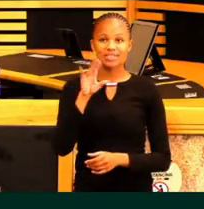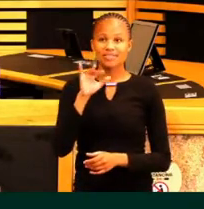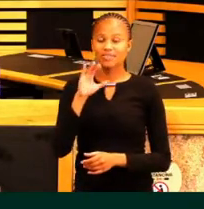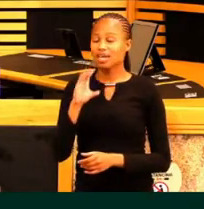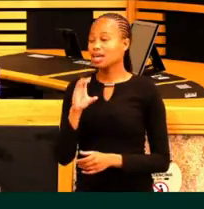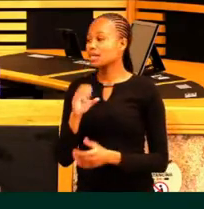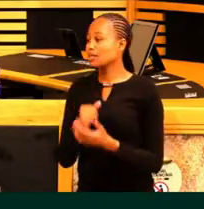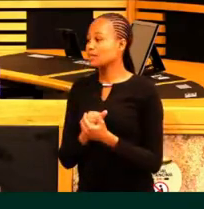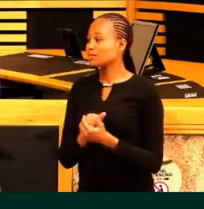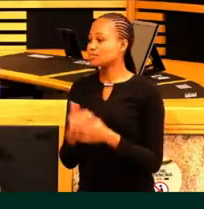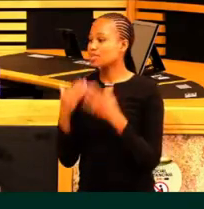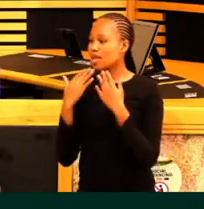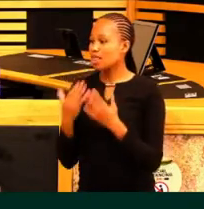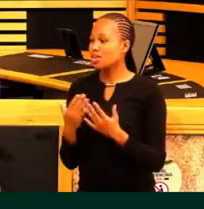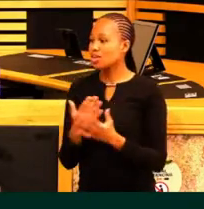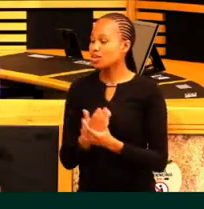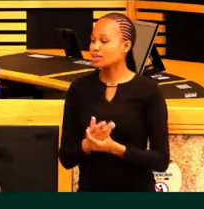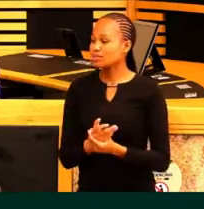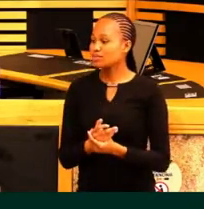take the podium